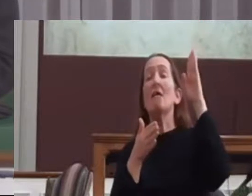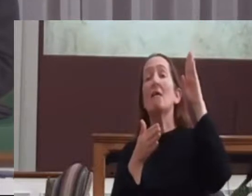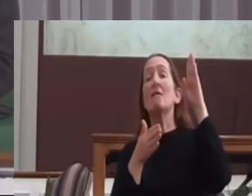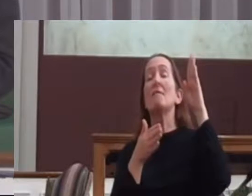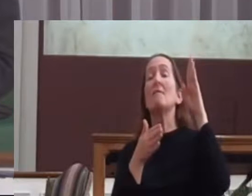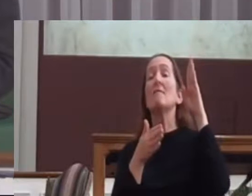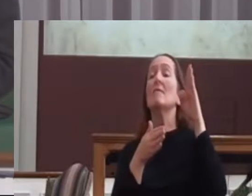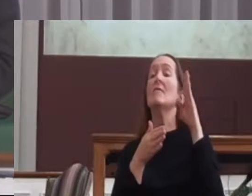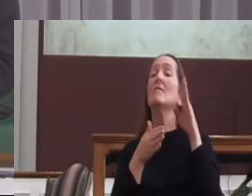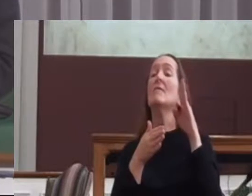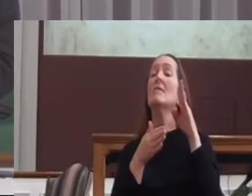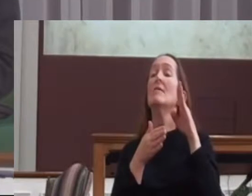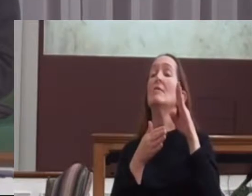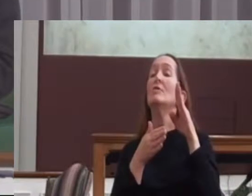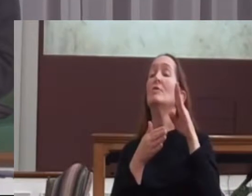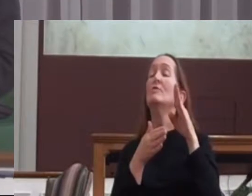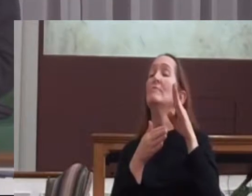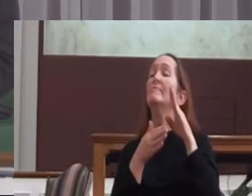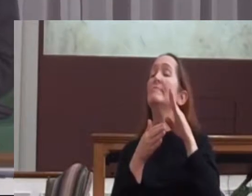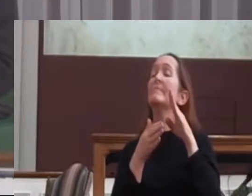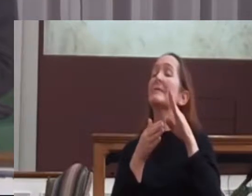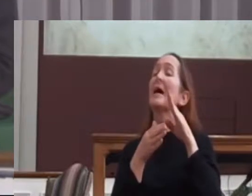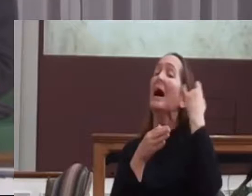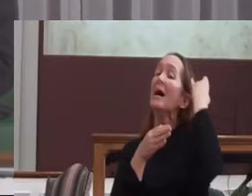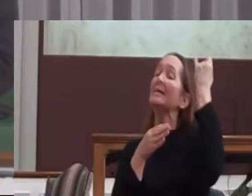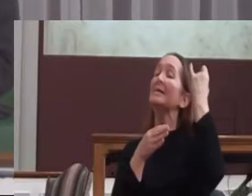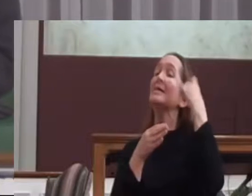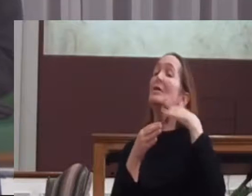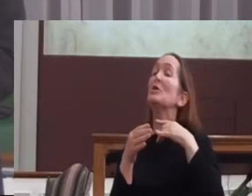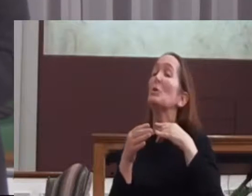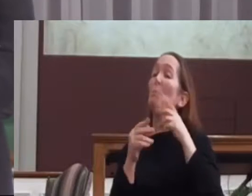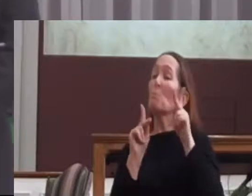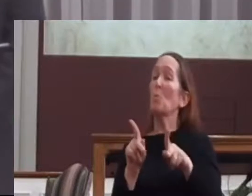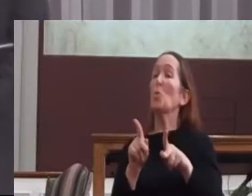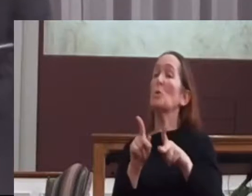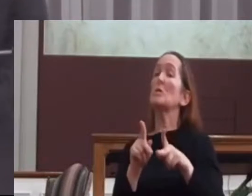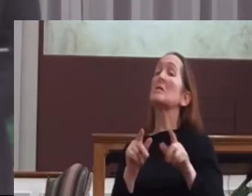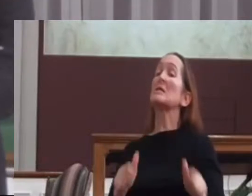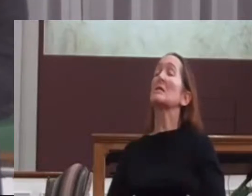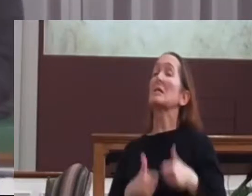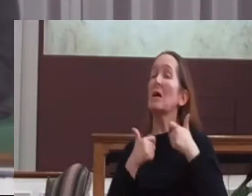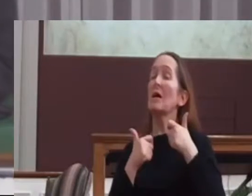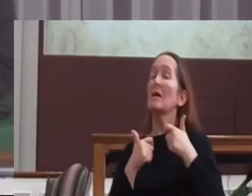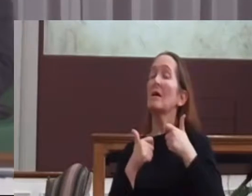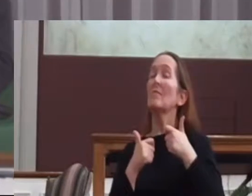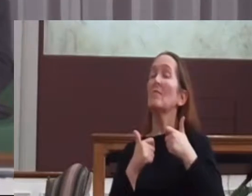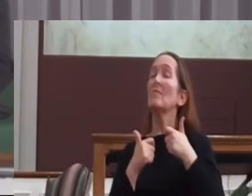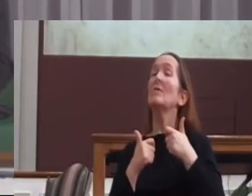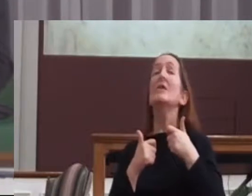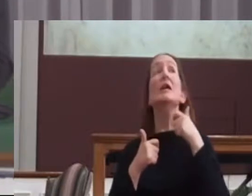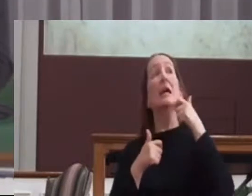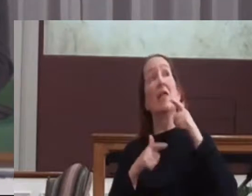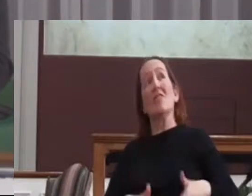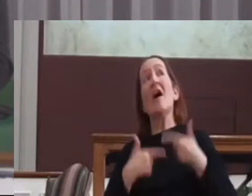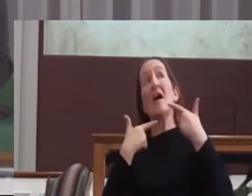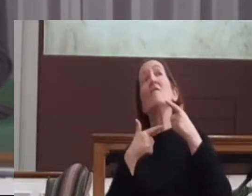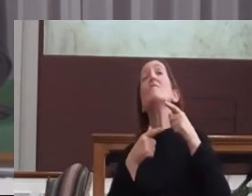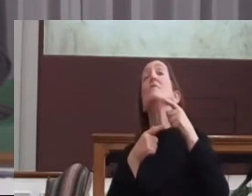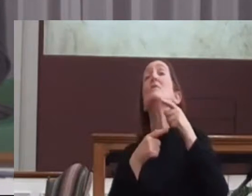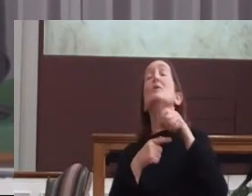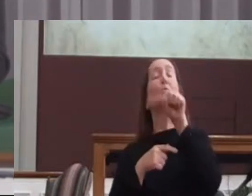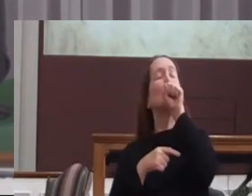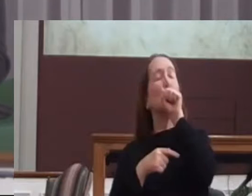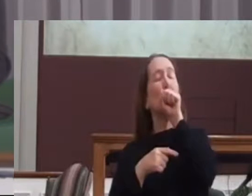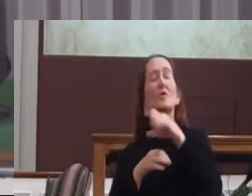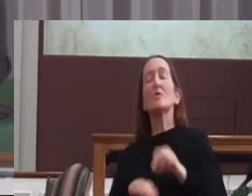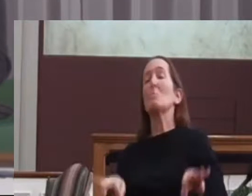A beating heart, a lifeblood flowing through the body, the growth, the ability to move.